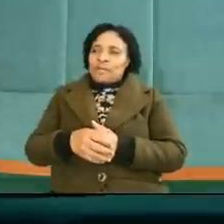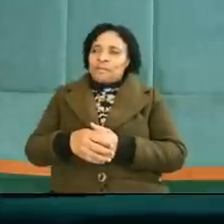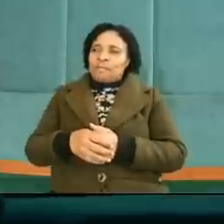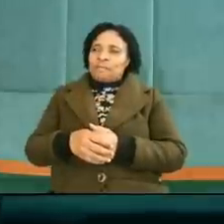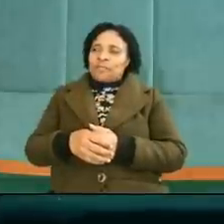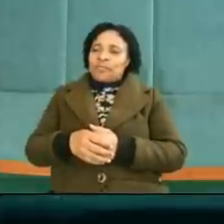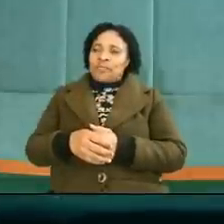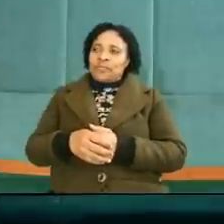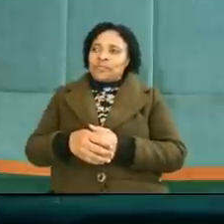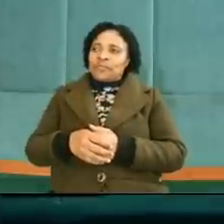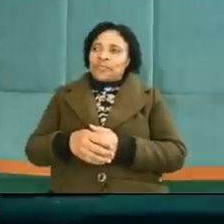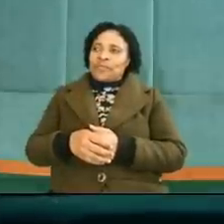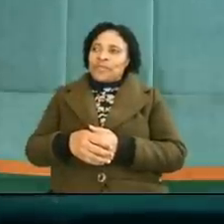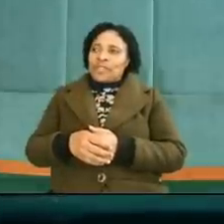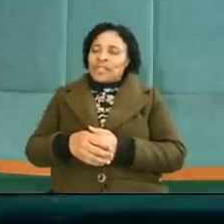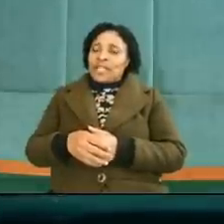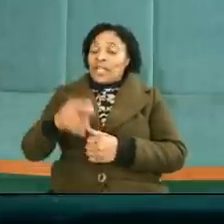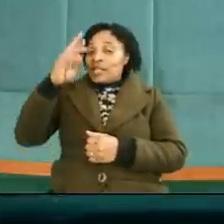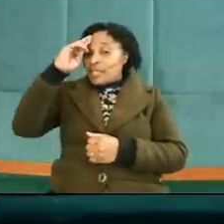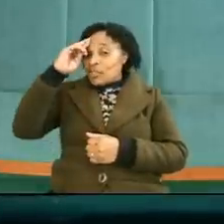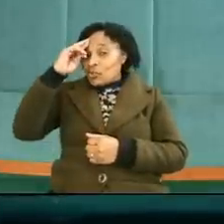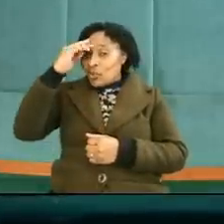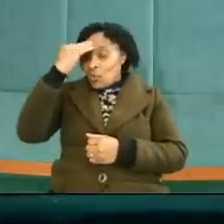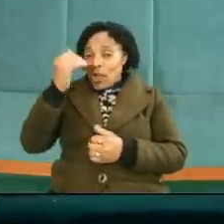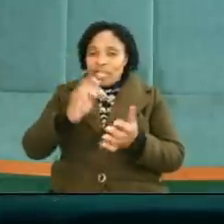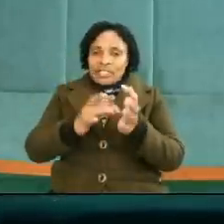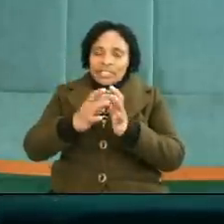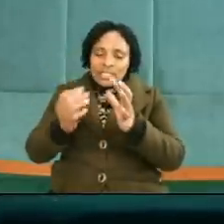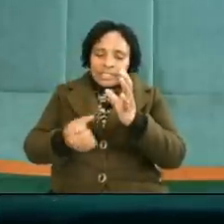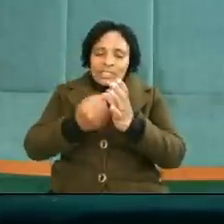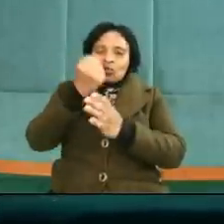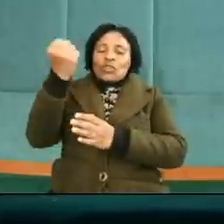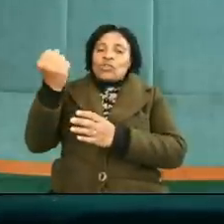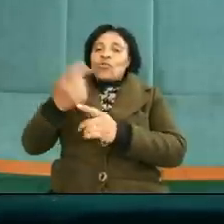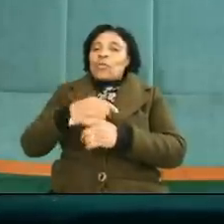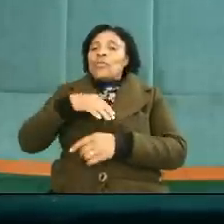Suppose I tell you that the reason Jesus raised from the dead